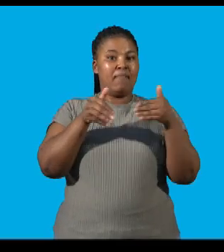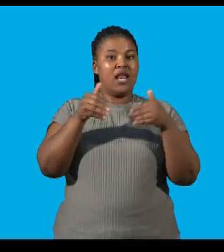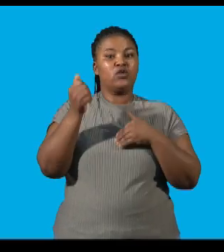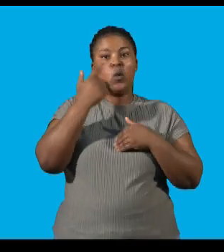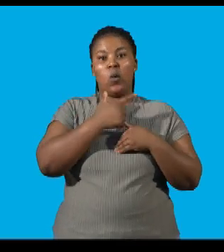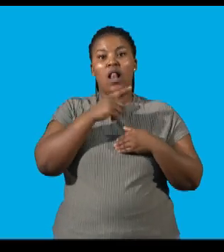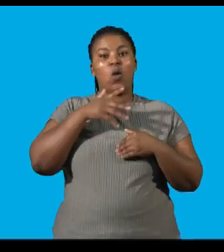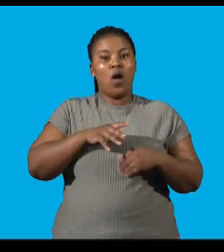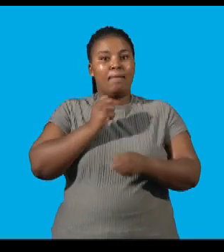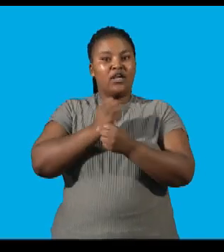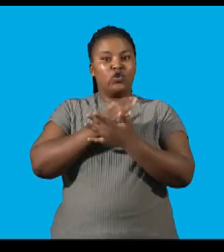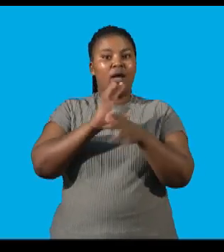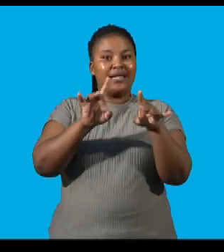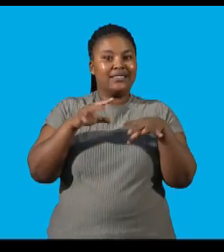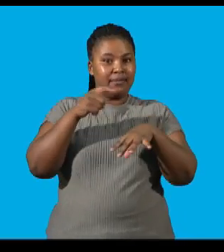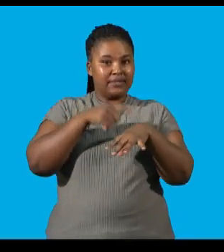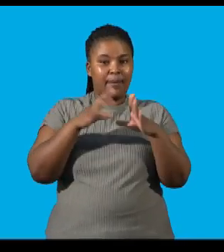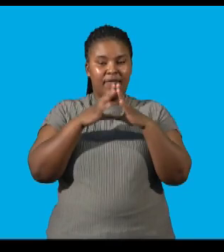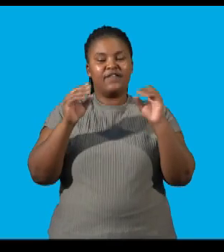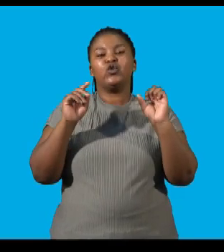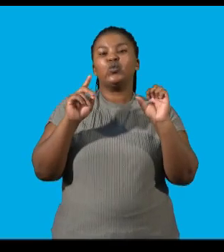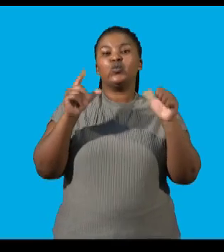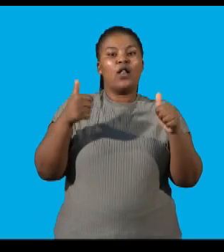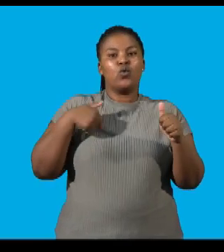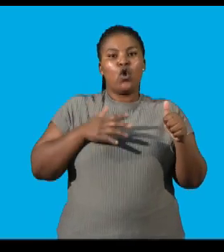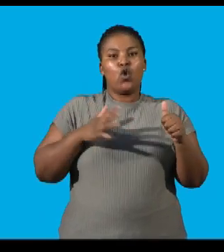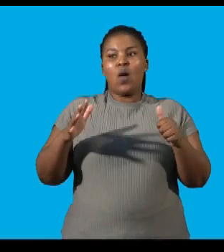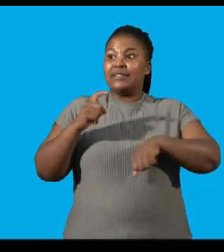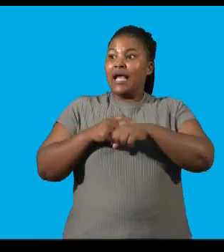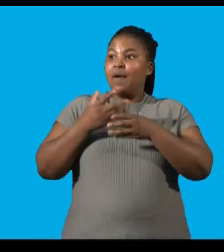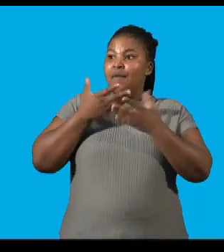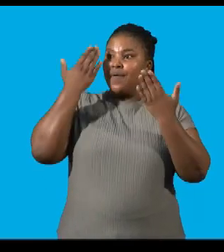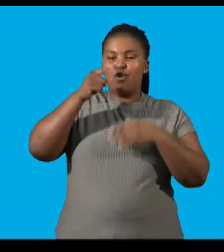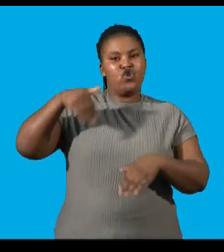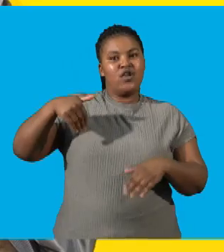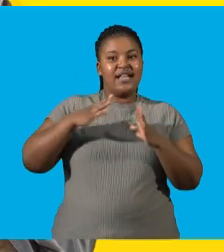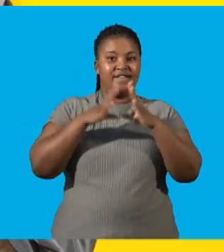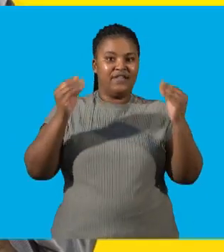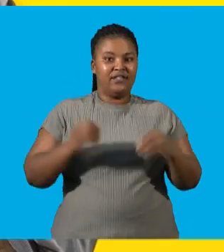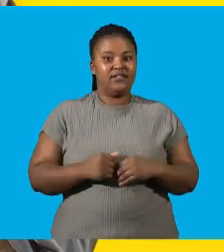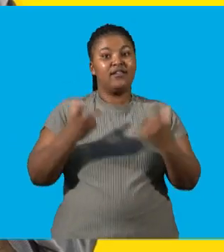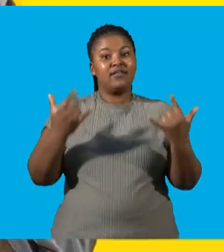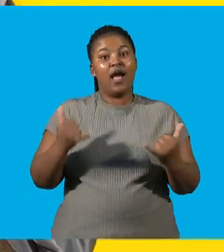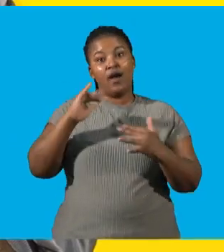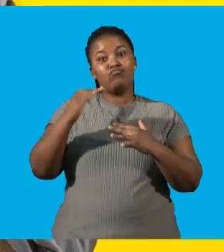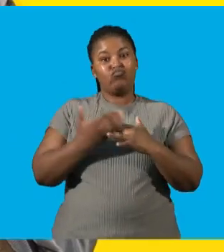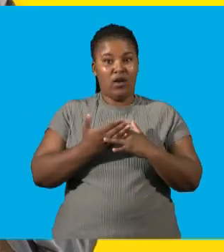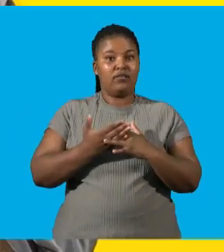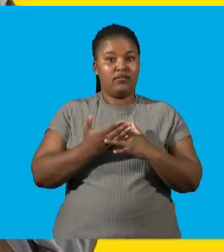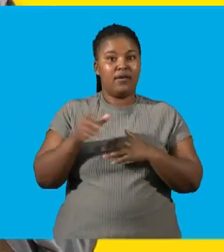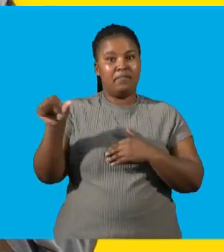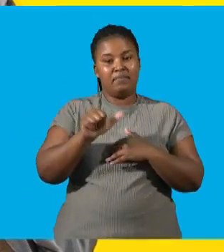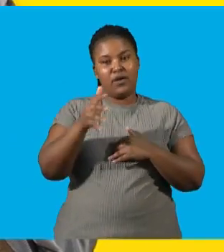that you finish the exam in time. You don't run short of time. Let us go for a short ad